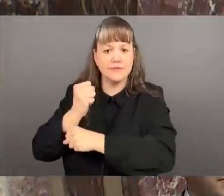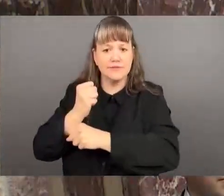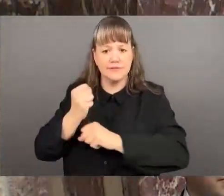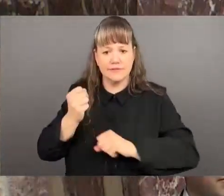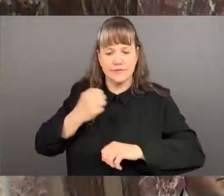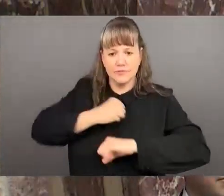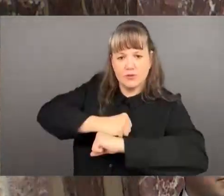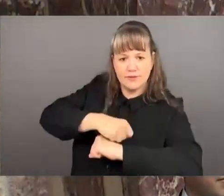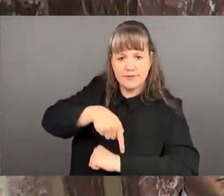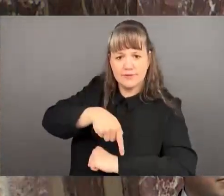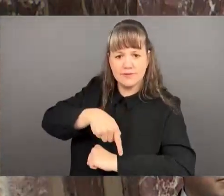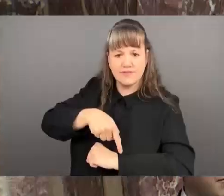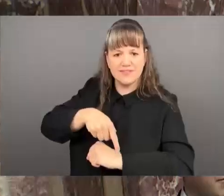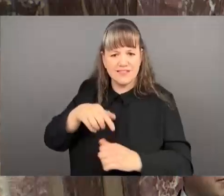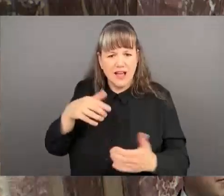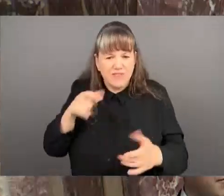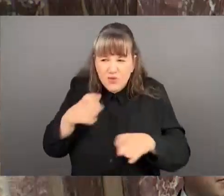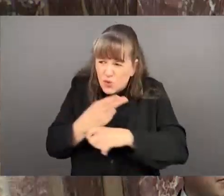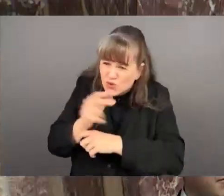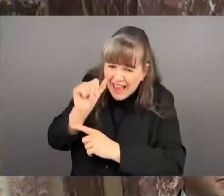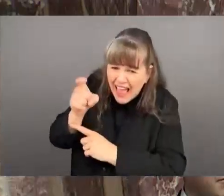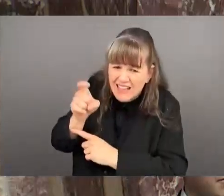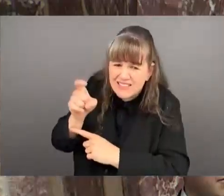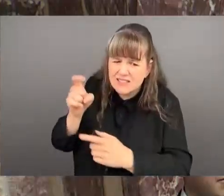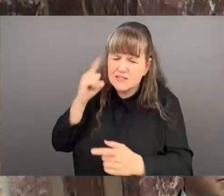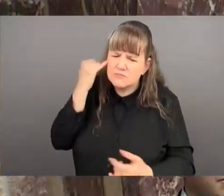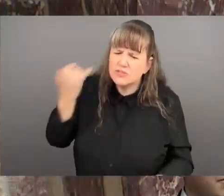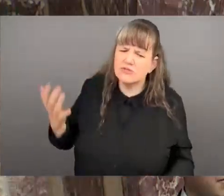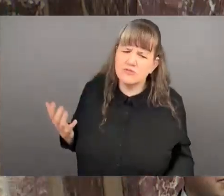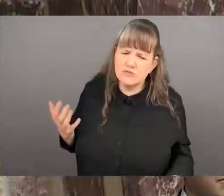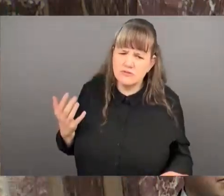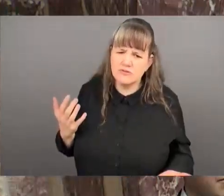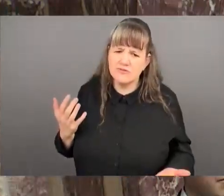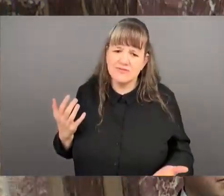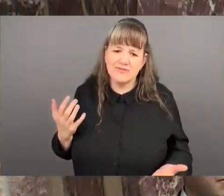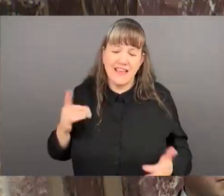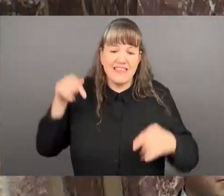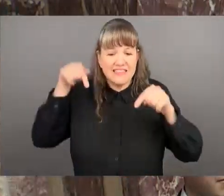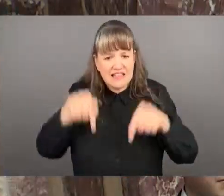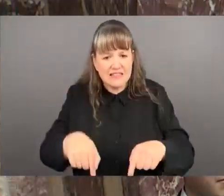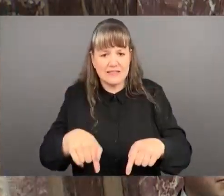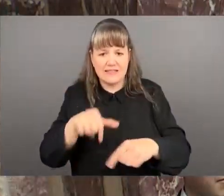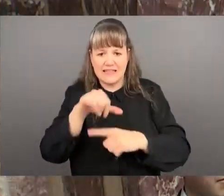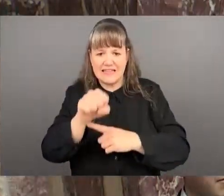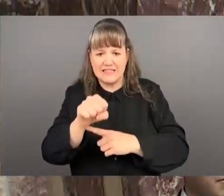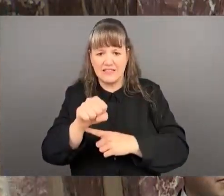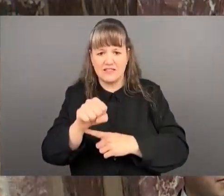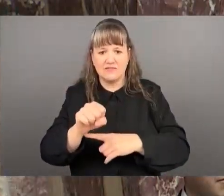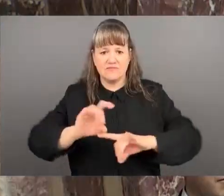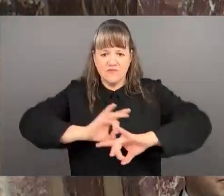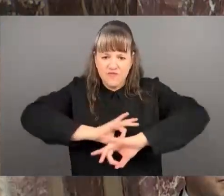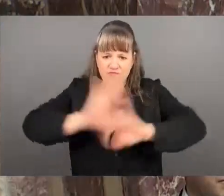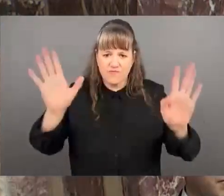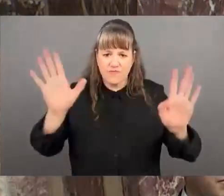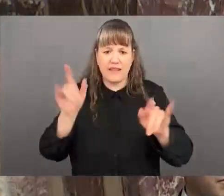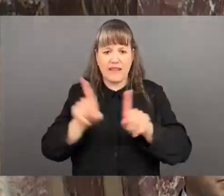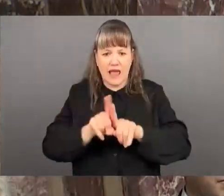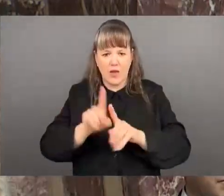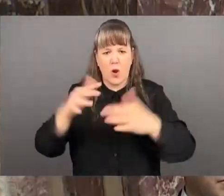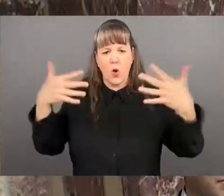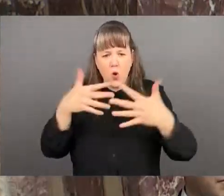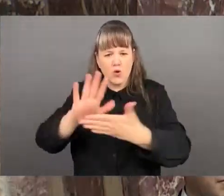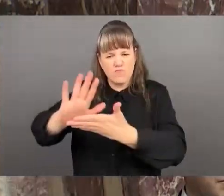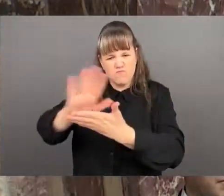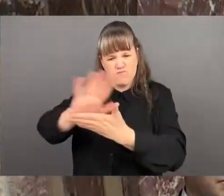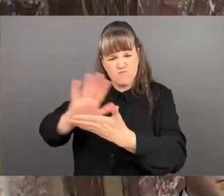Mr. Speaker, this is a scene out of a horror film that people in British